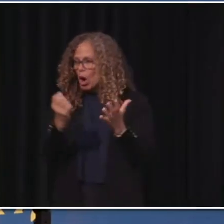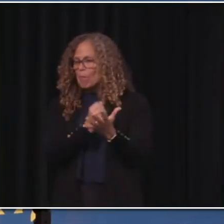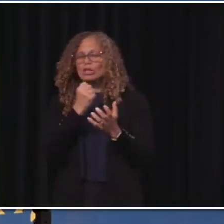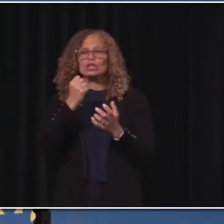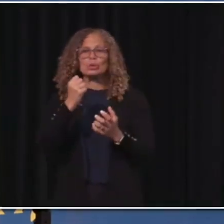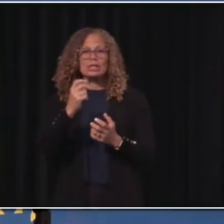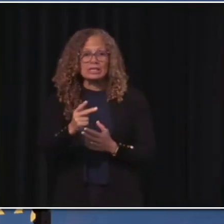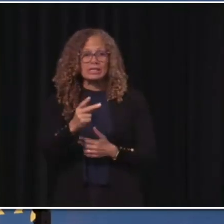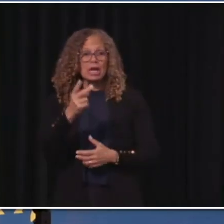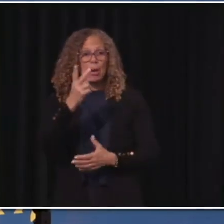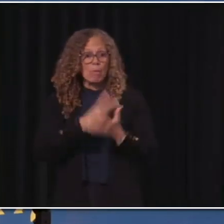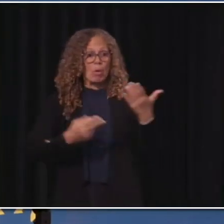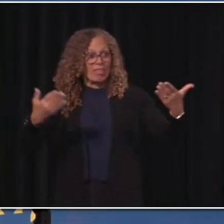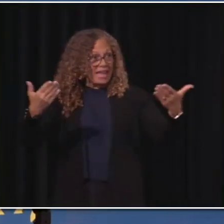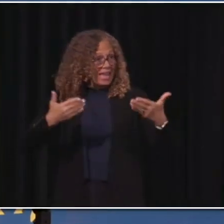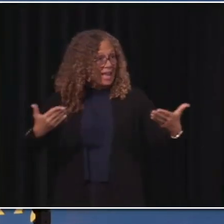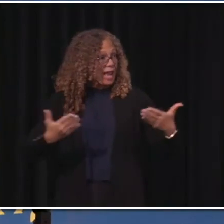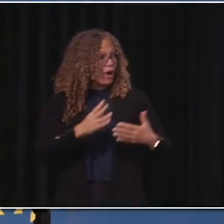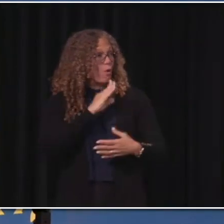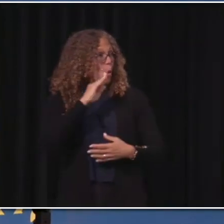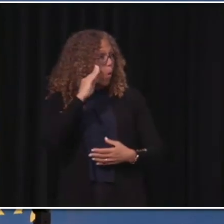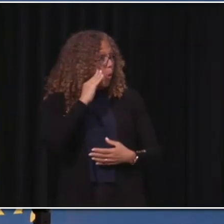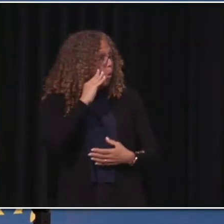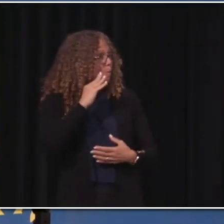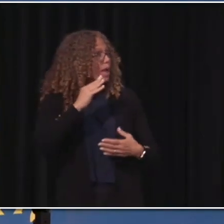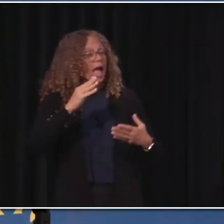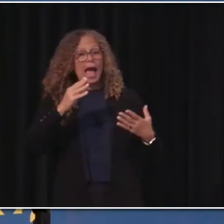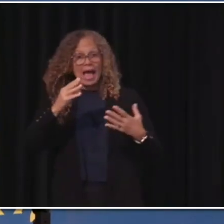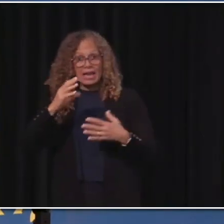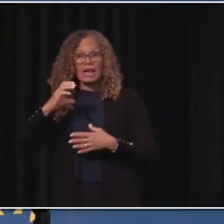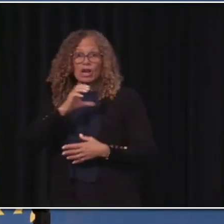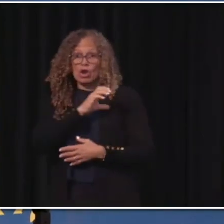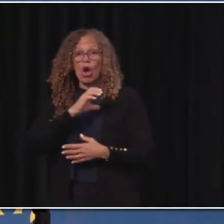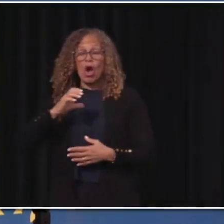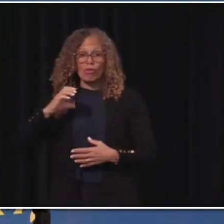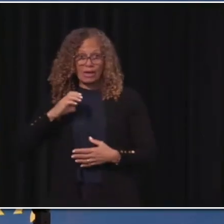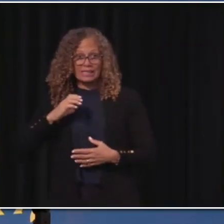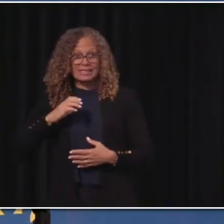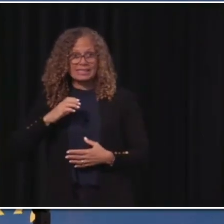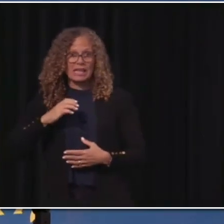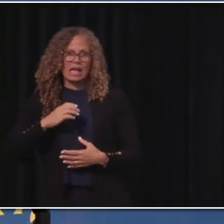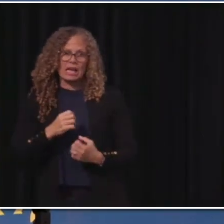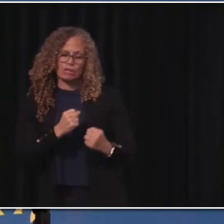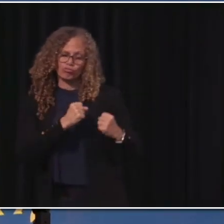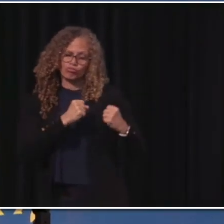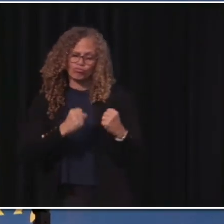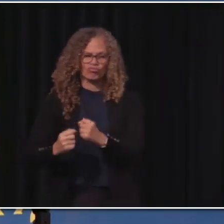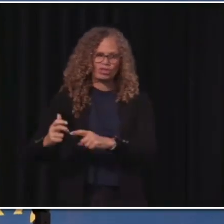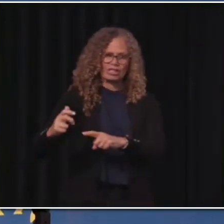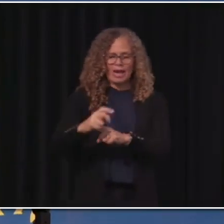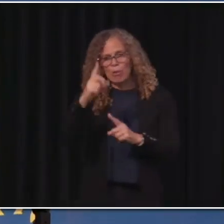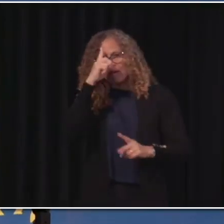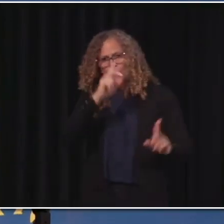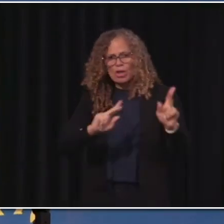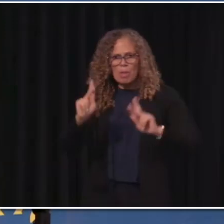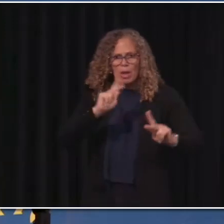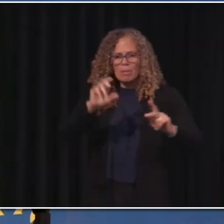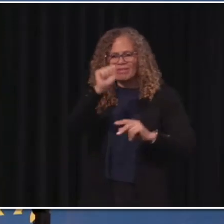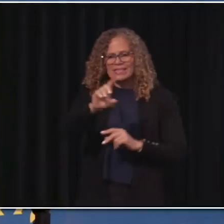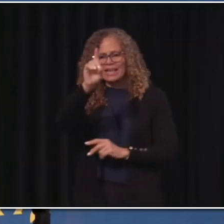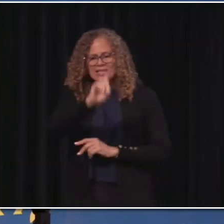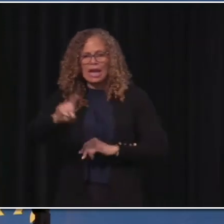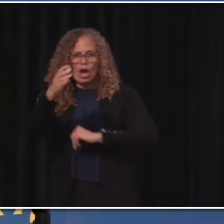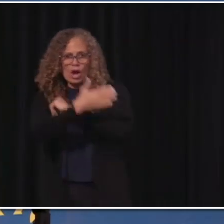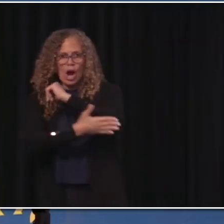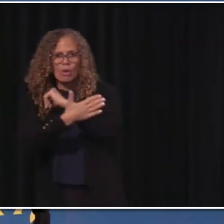opportunity, both here at home and in the halls of Congress. He is a steadfast champion for the people of San Diego